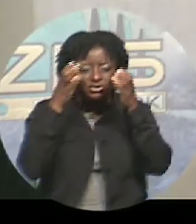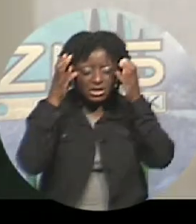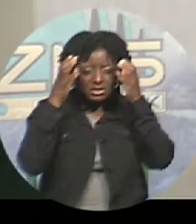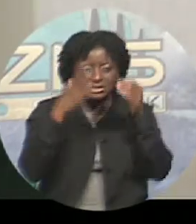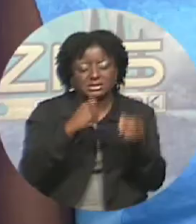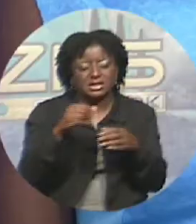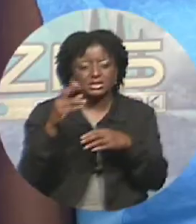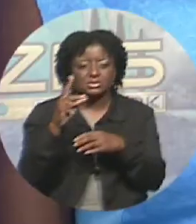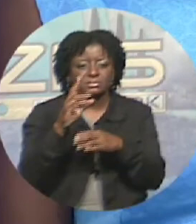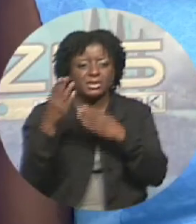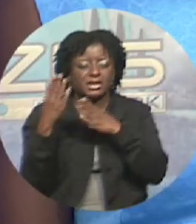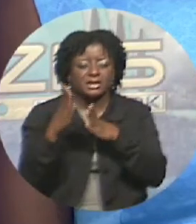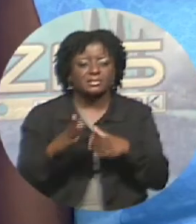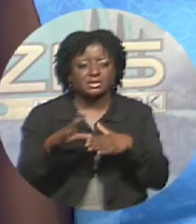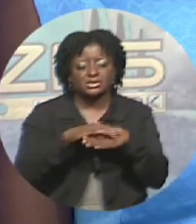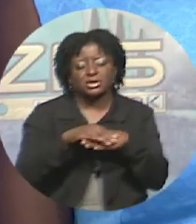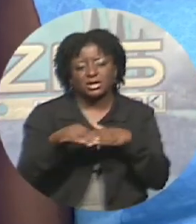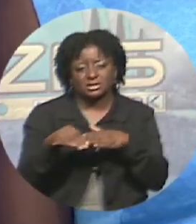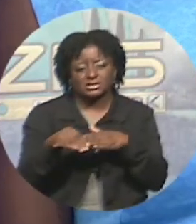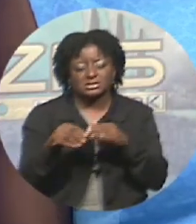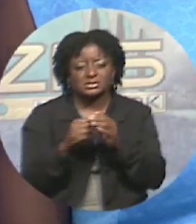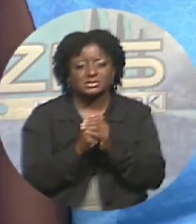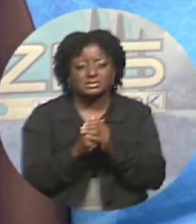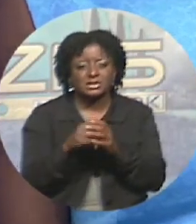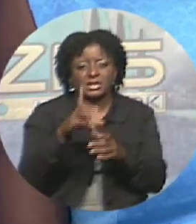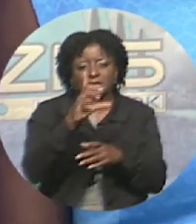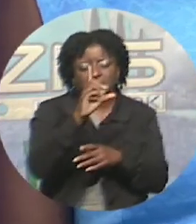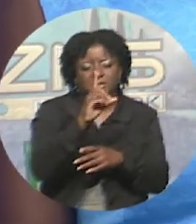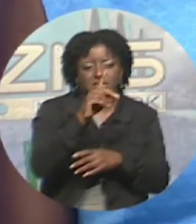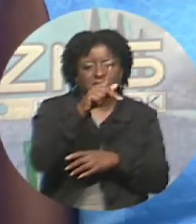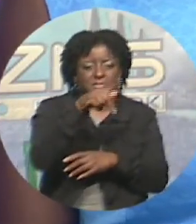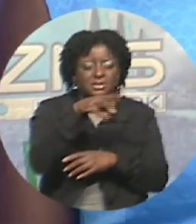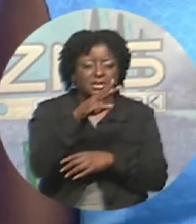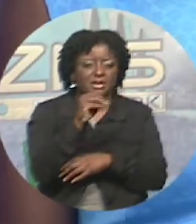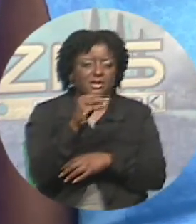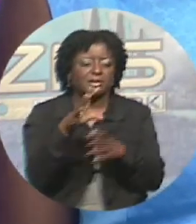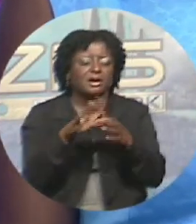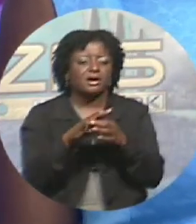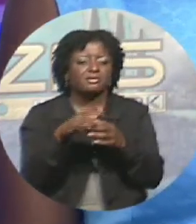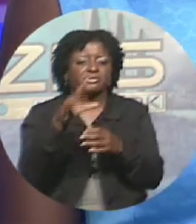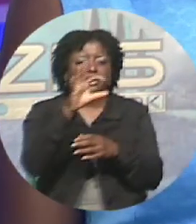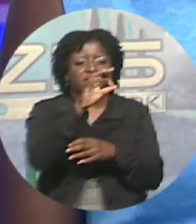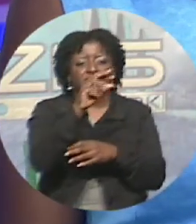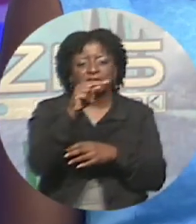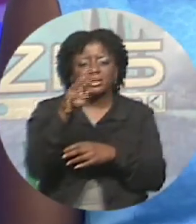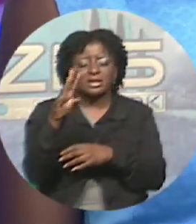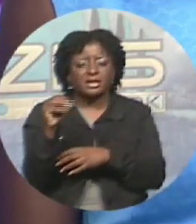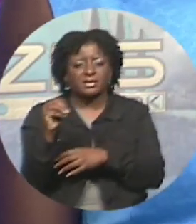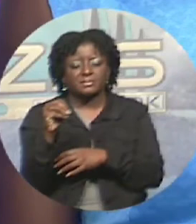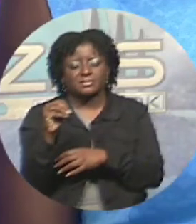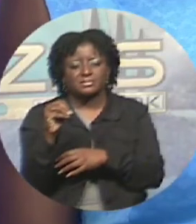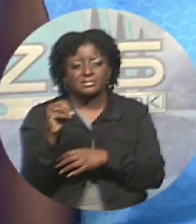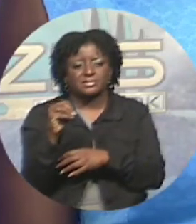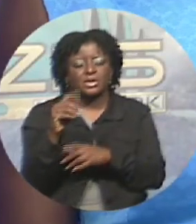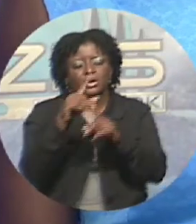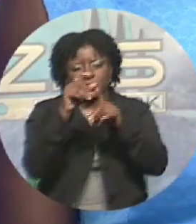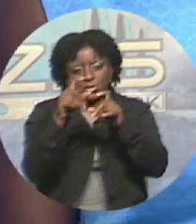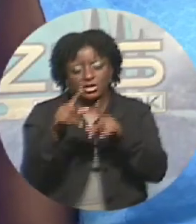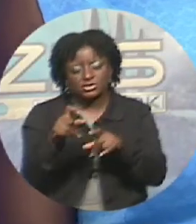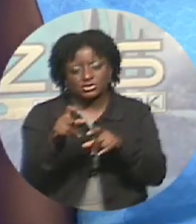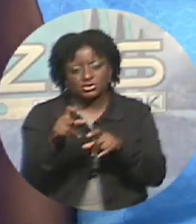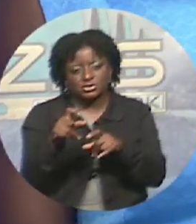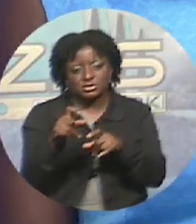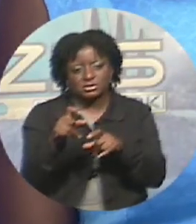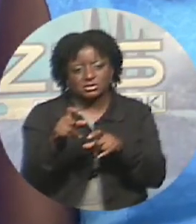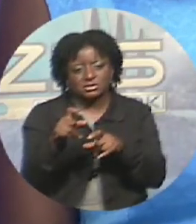currency. The deputy leader of the Free National Movement, Peter Turnquest, spent his budget contribution questioning several elements